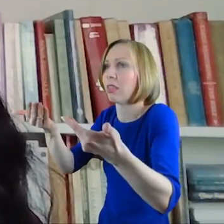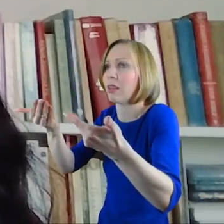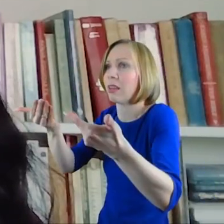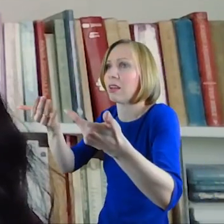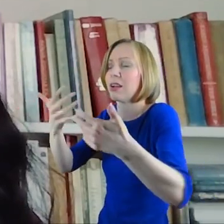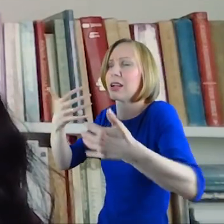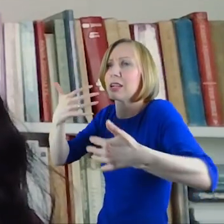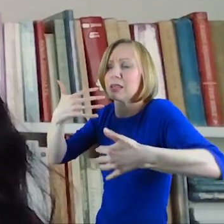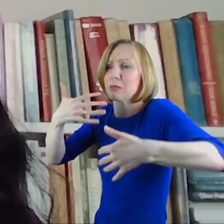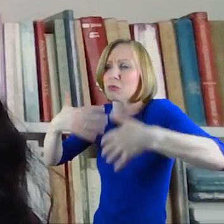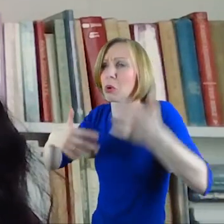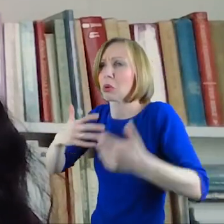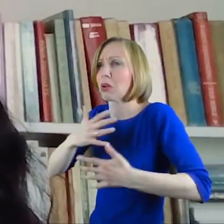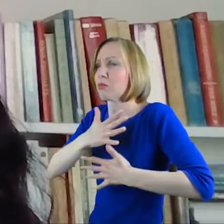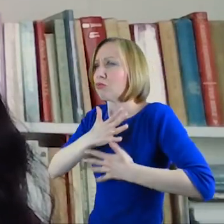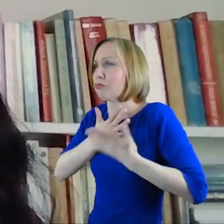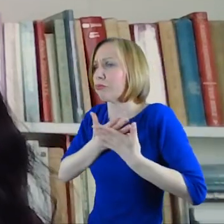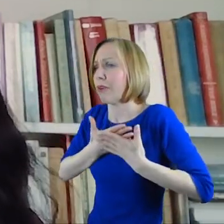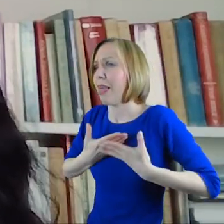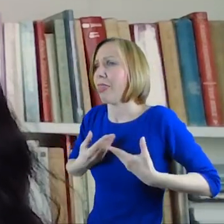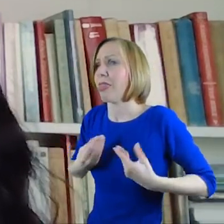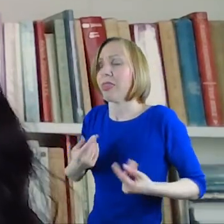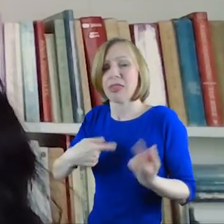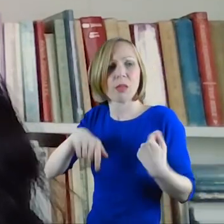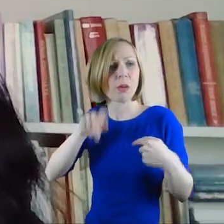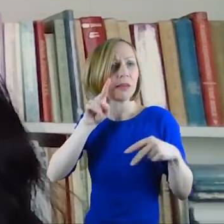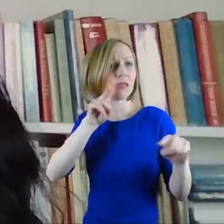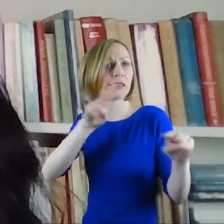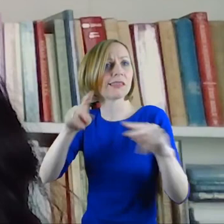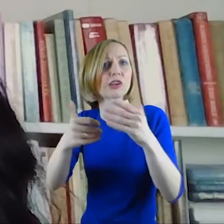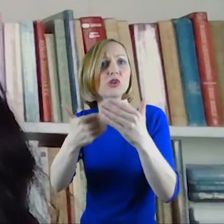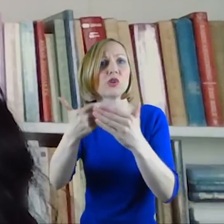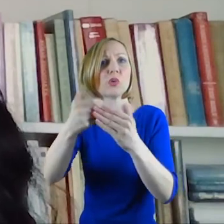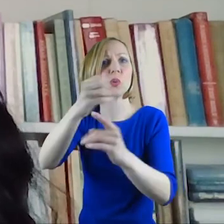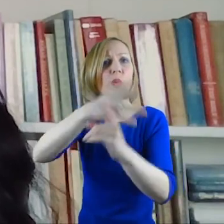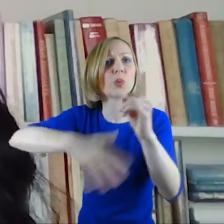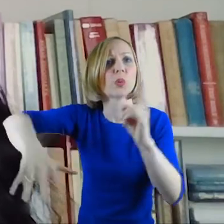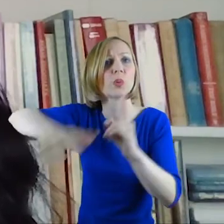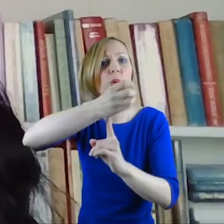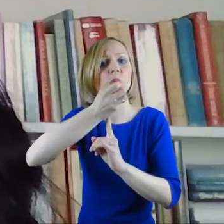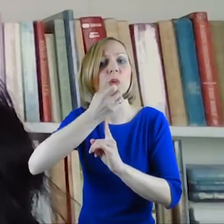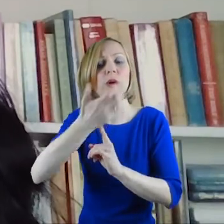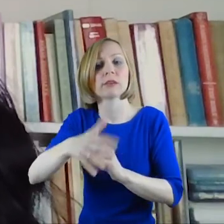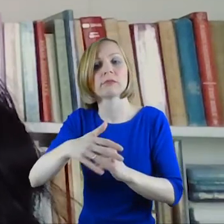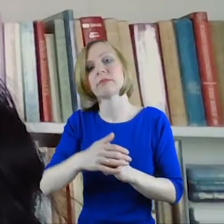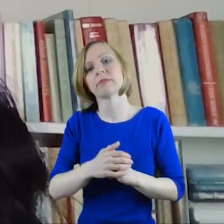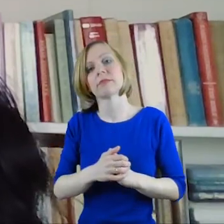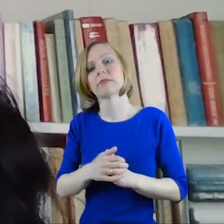and broken and breathless, behold this new Eden craft.